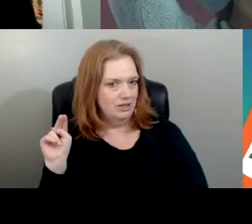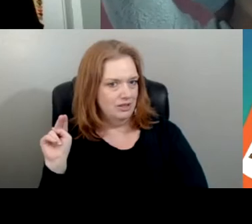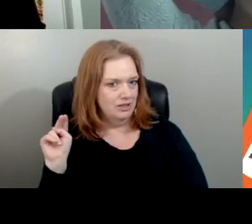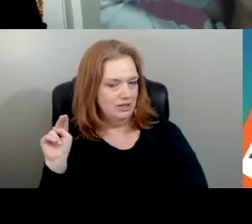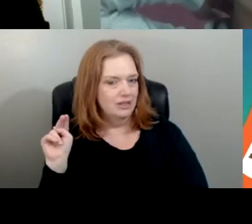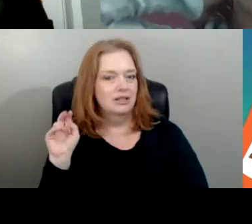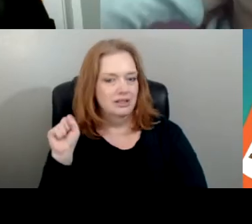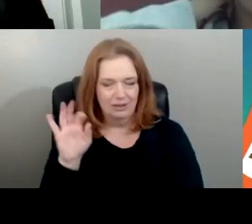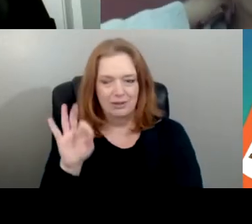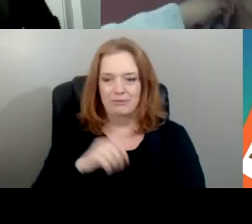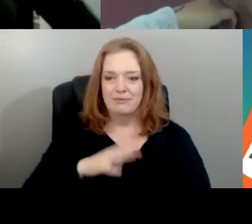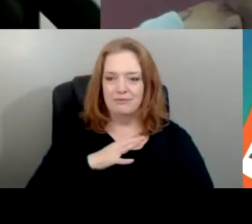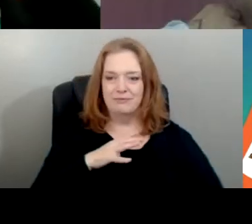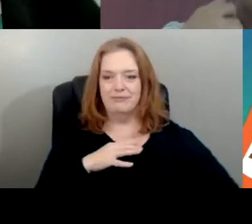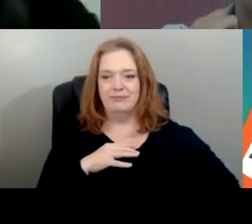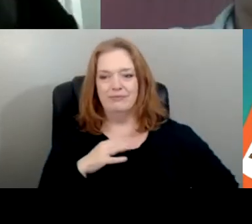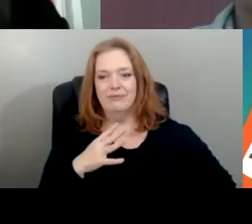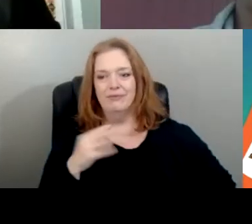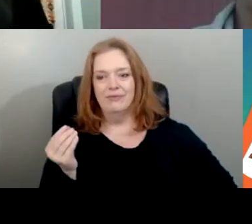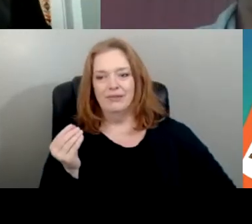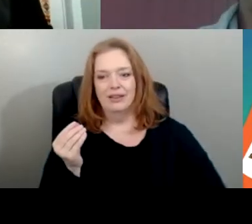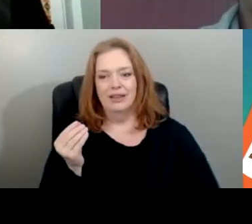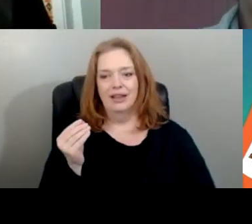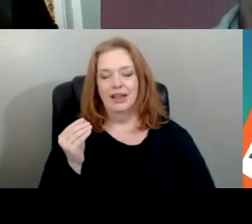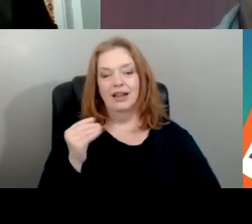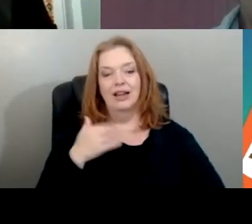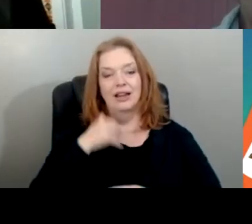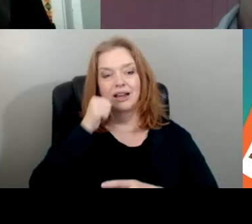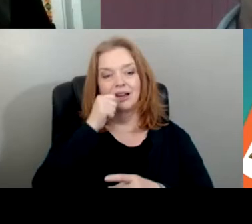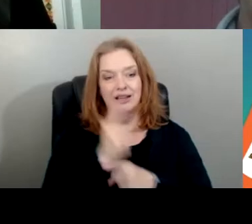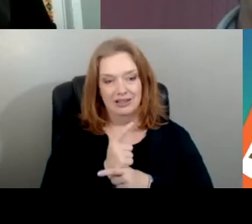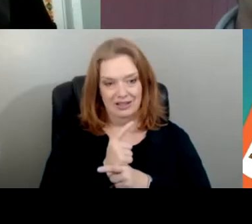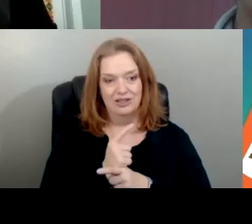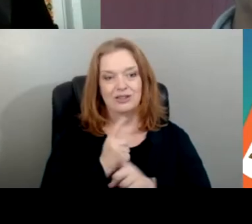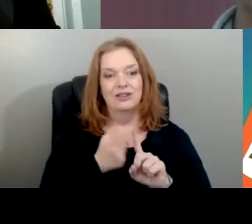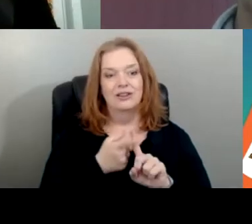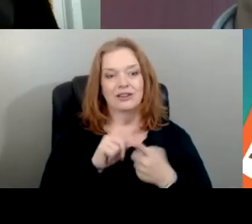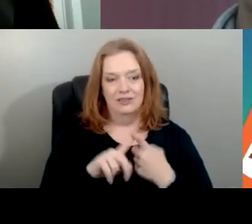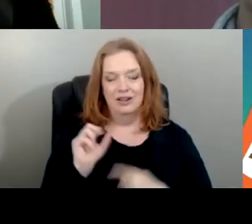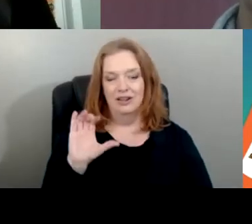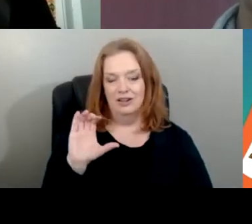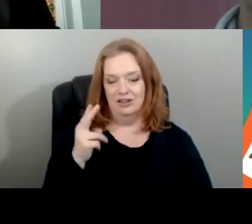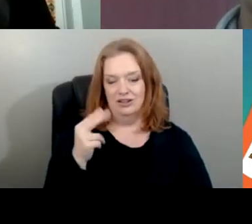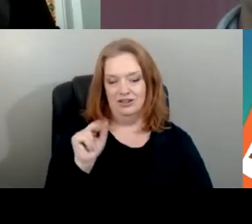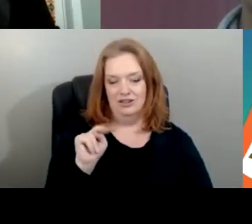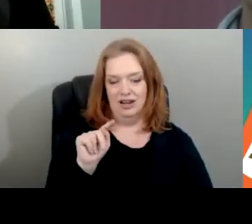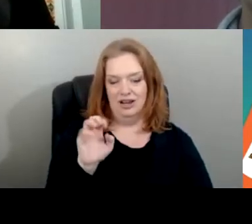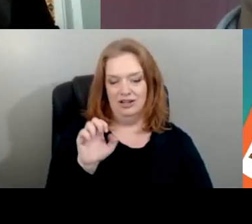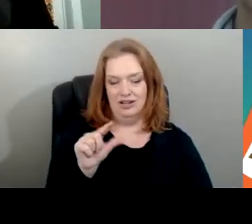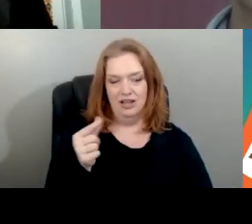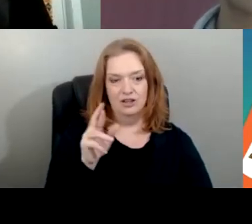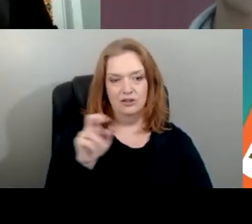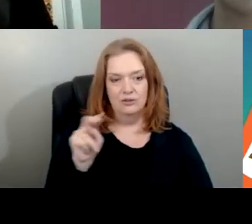Public administration, perfect. Okay, and then I have sister colleague friend Chantelle Green, the vice chairwoman of the Nez Perce Tribe